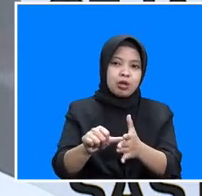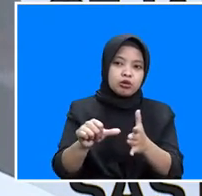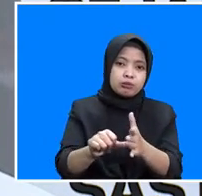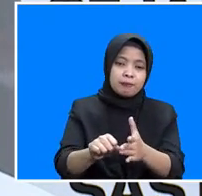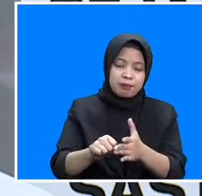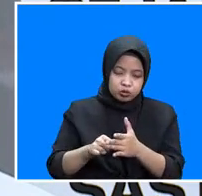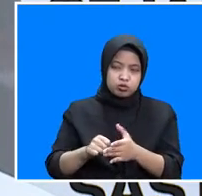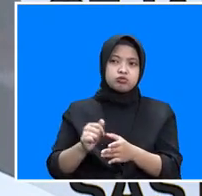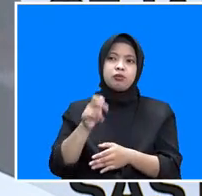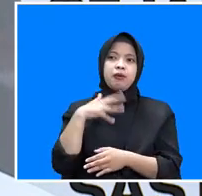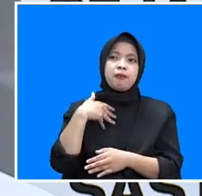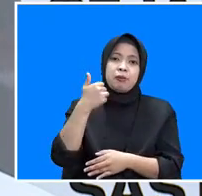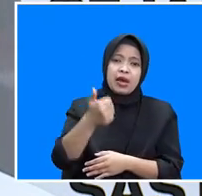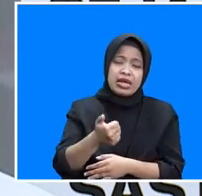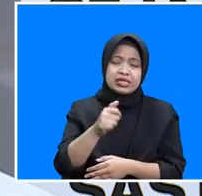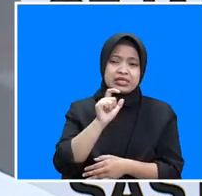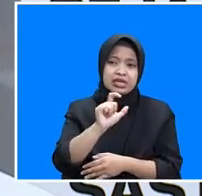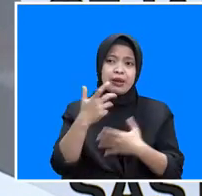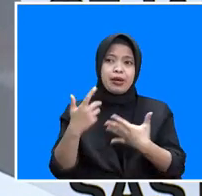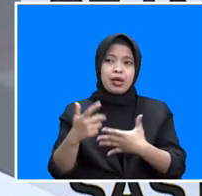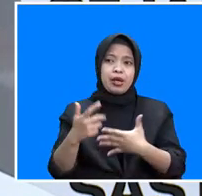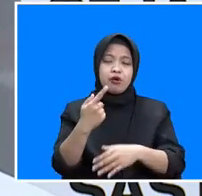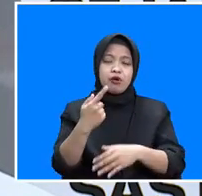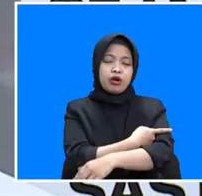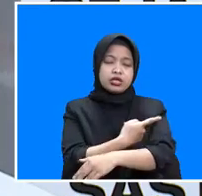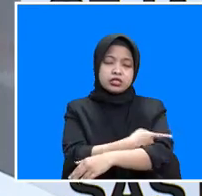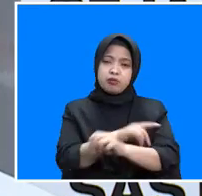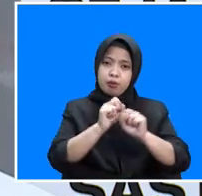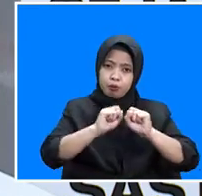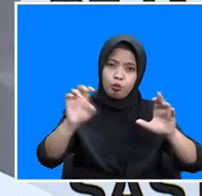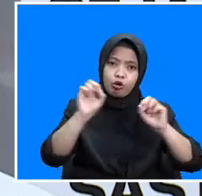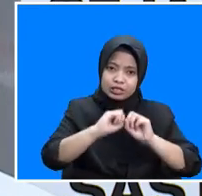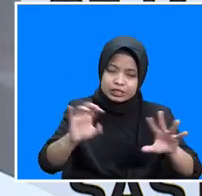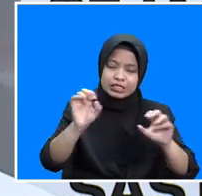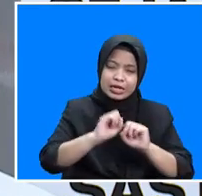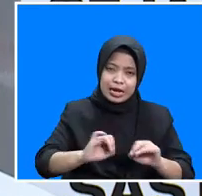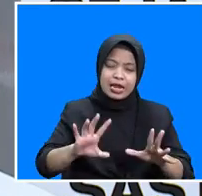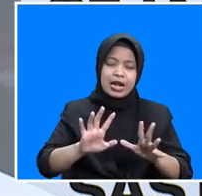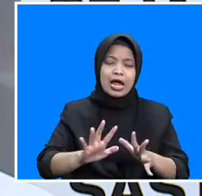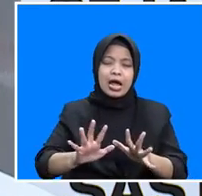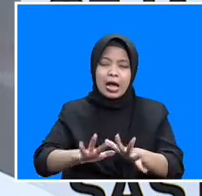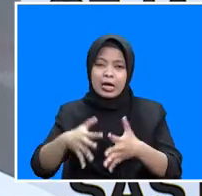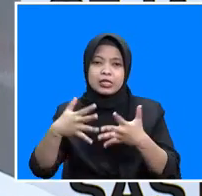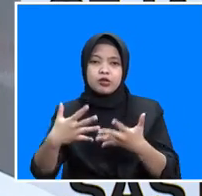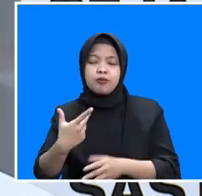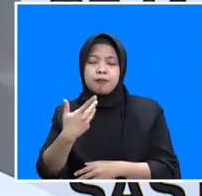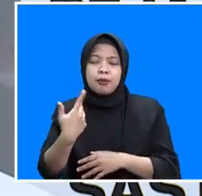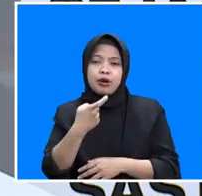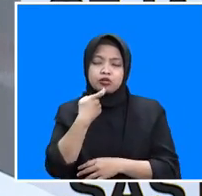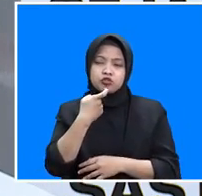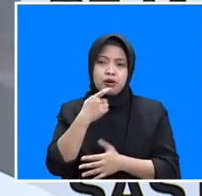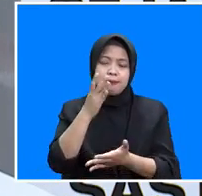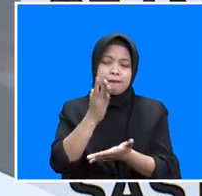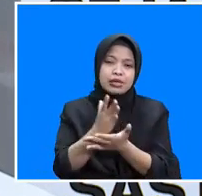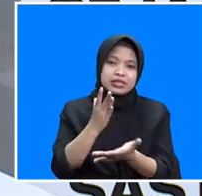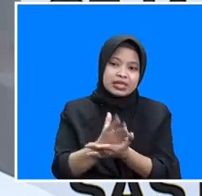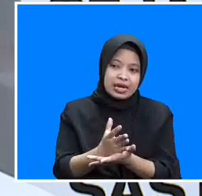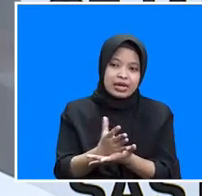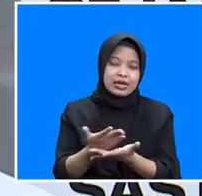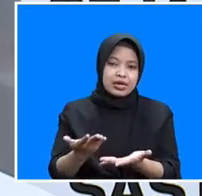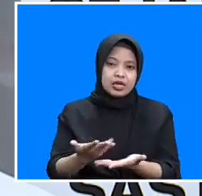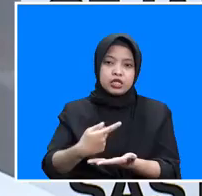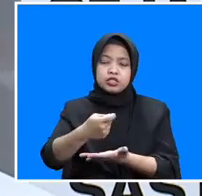you know, promoting, you know, vaccination, and also, you know, working to try and make sure that, you know, schools can open safely.